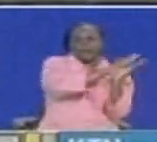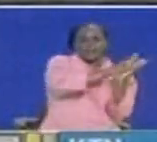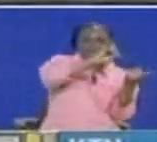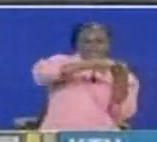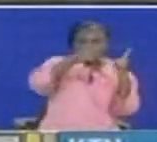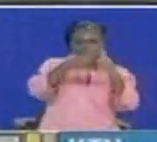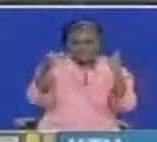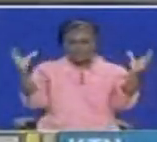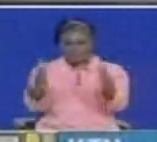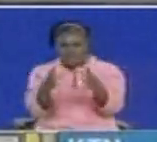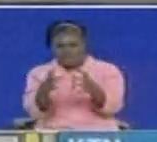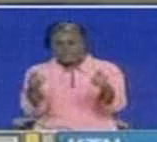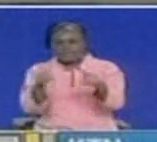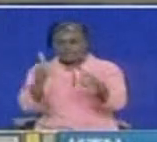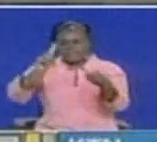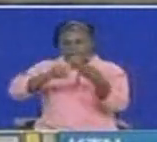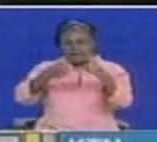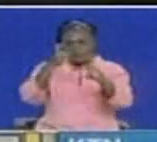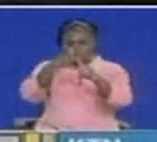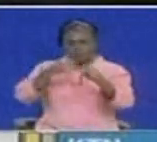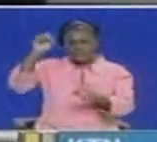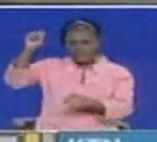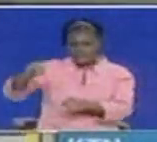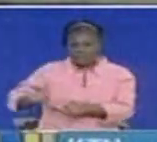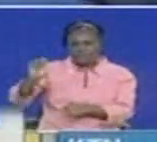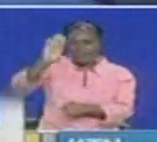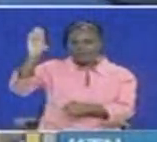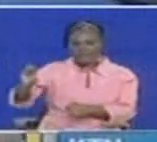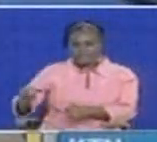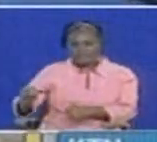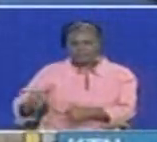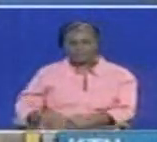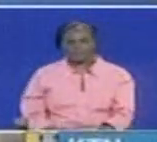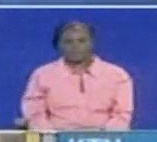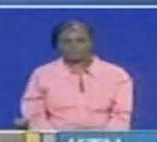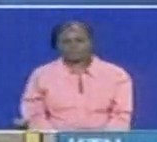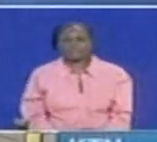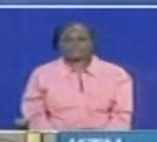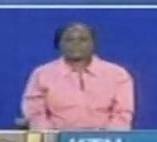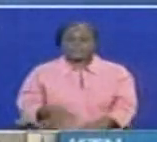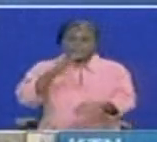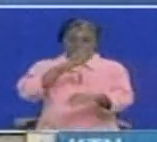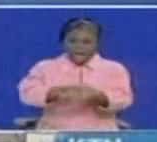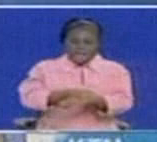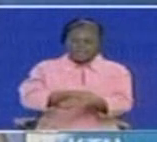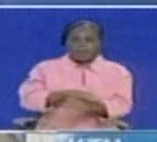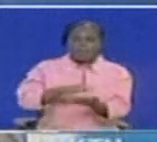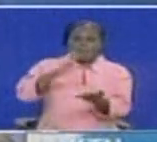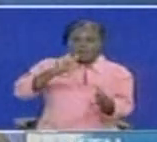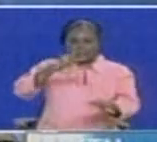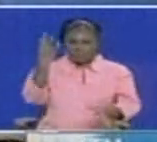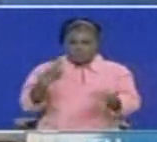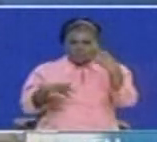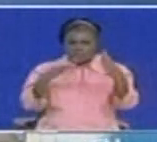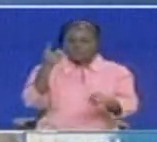UK, and Standard Bank of South Africa. Now you can get more analysis on that report on tomorrow's